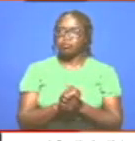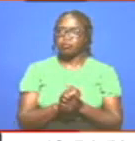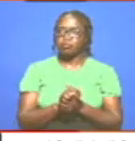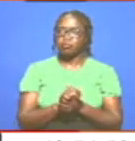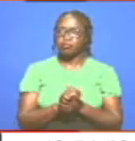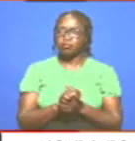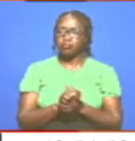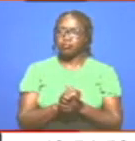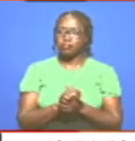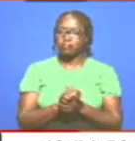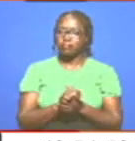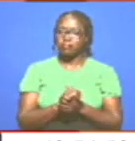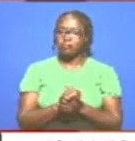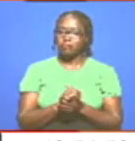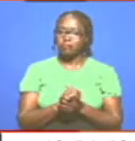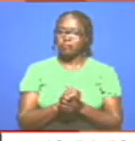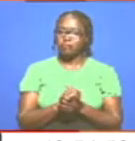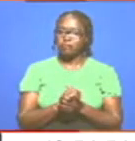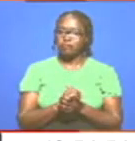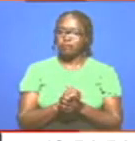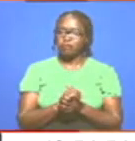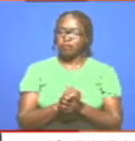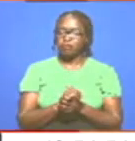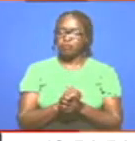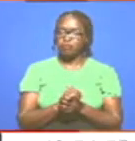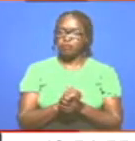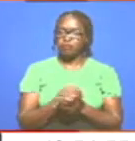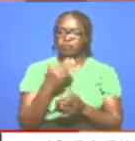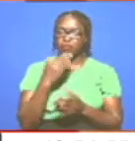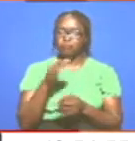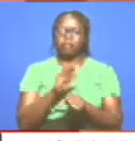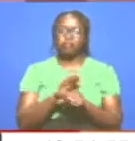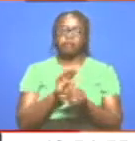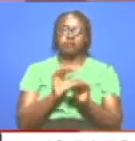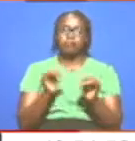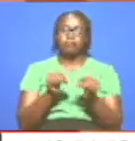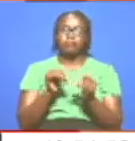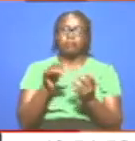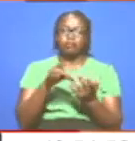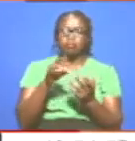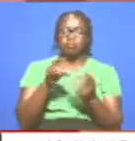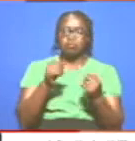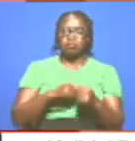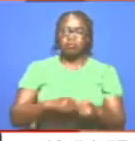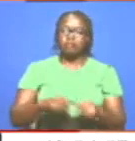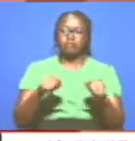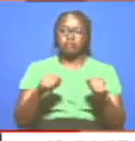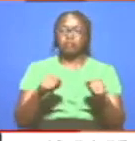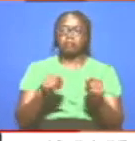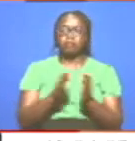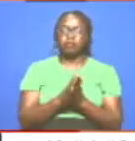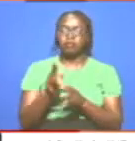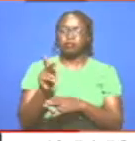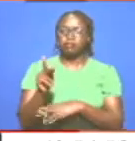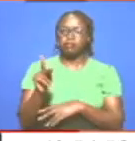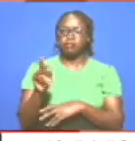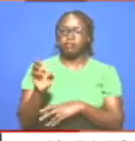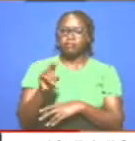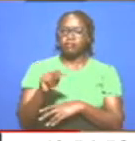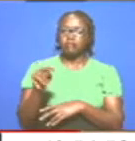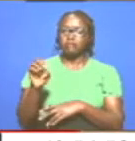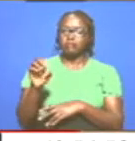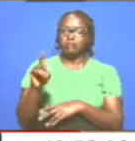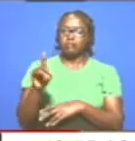it. All right. Thank you very much, Manoj Patel, newly elected chairman of the Cricket Kenya Board, and Kennedy Obuya. He is the county